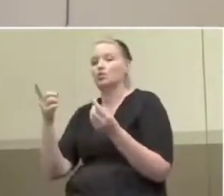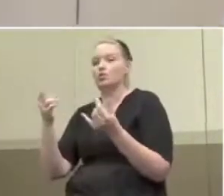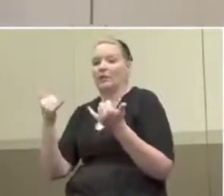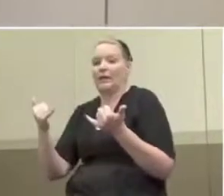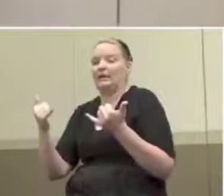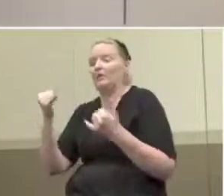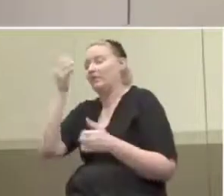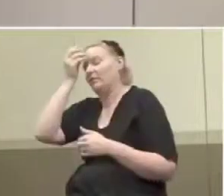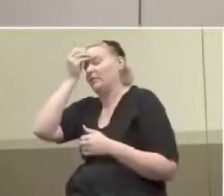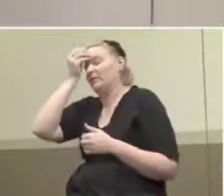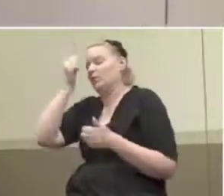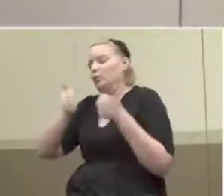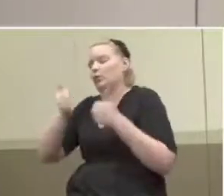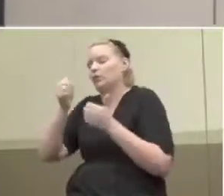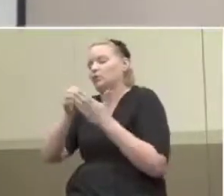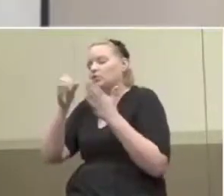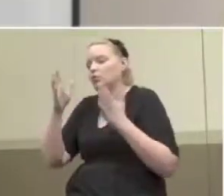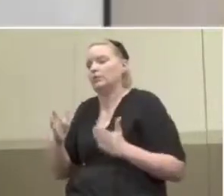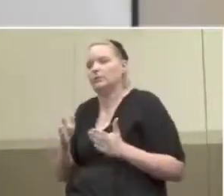just process that.